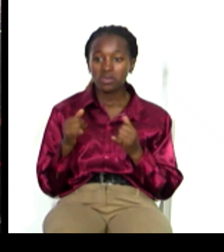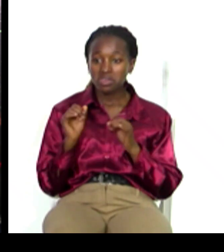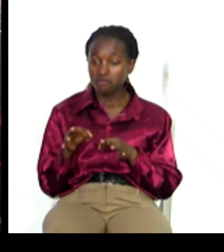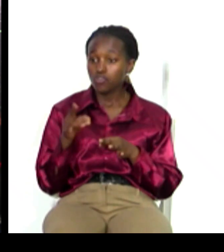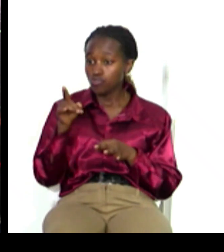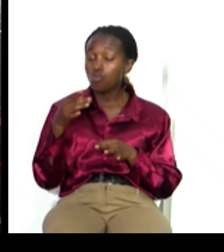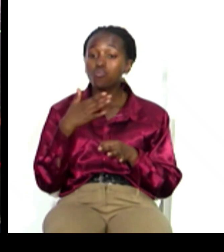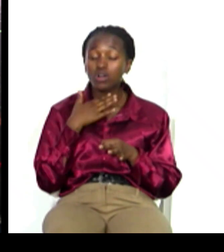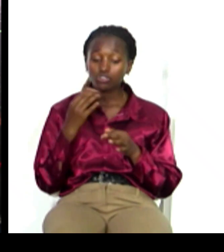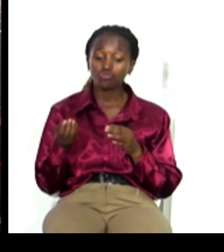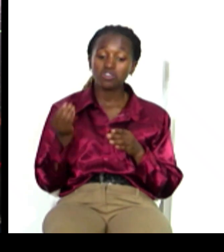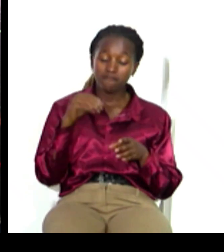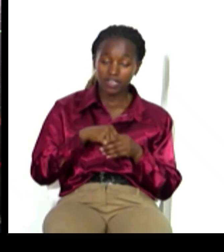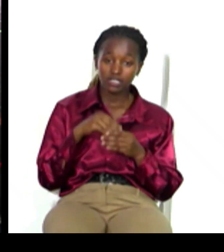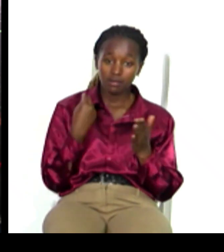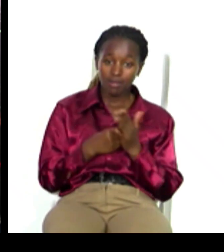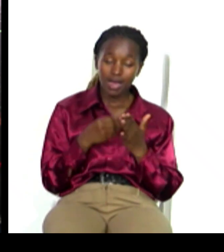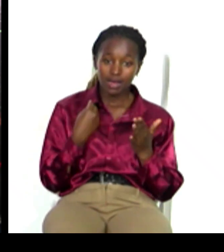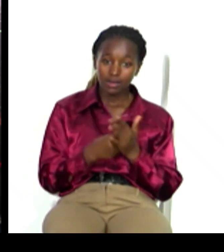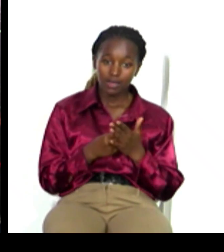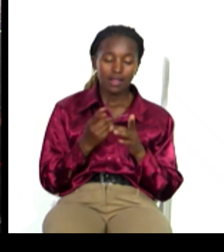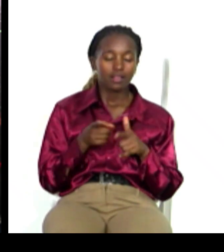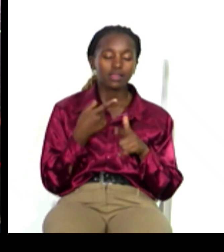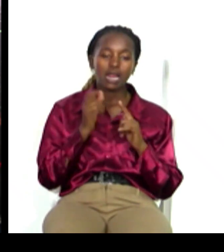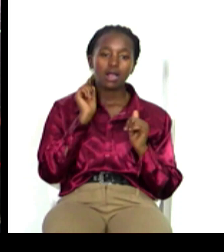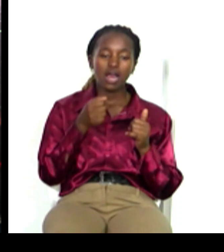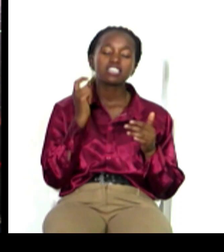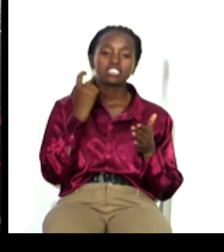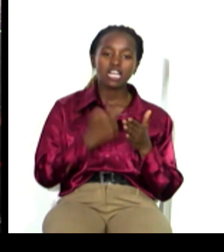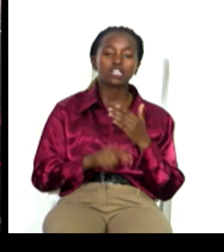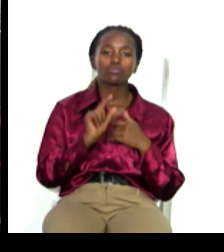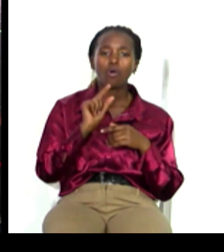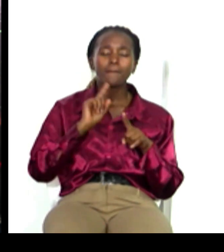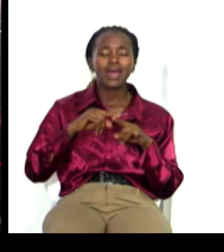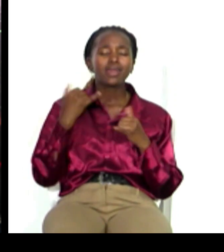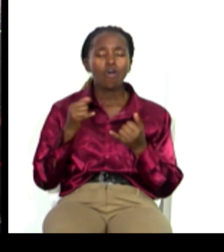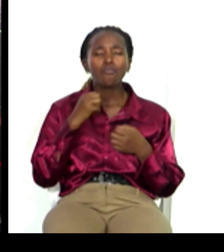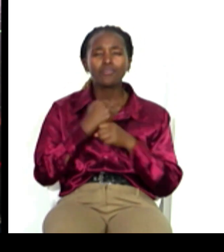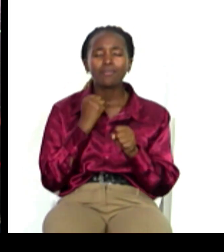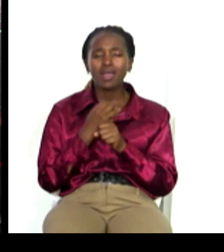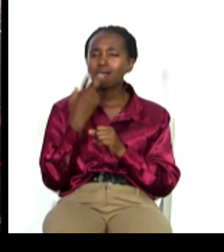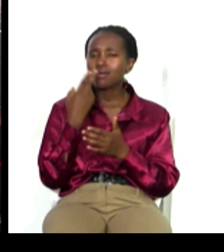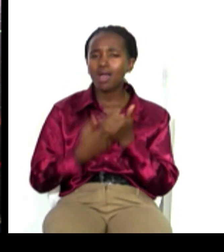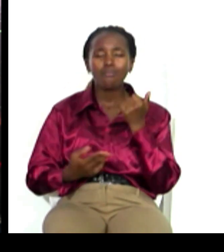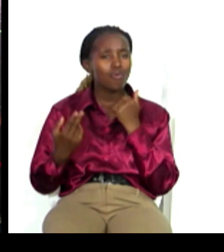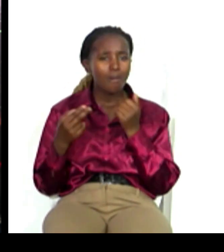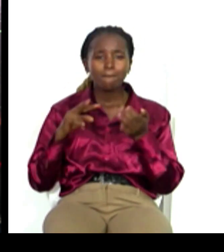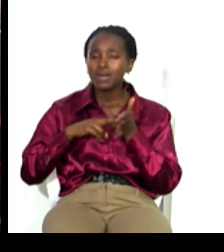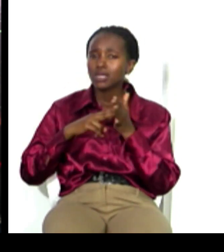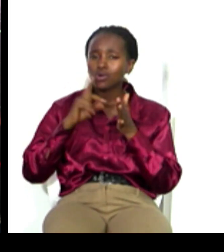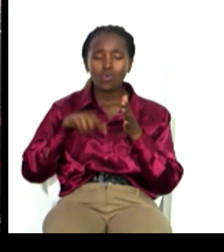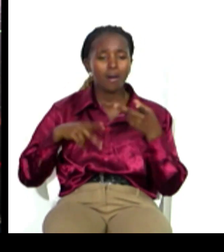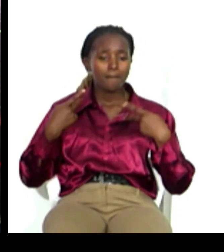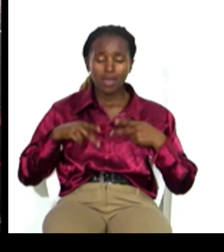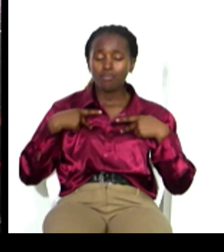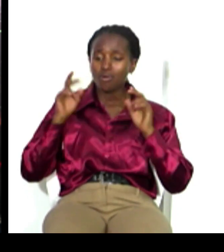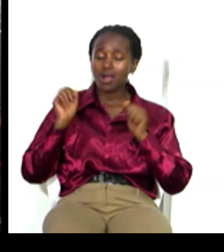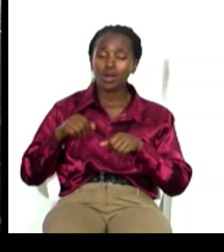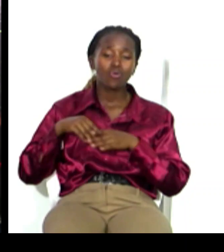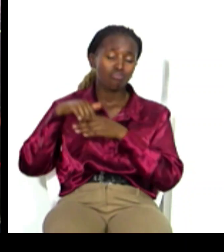invested in Kenya, it is now double the amount. What will happen? Let me ask you a